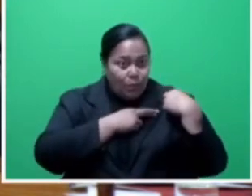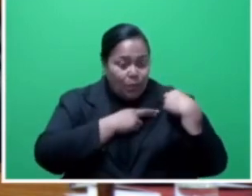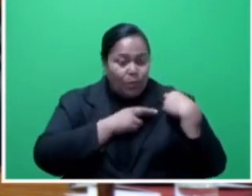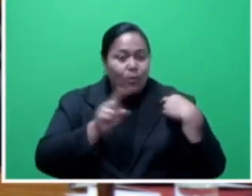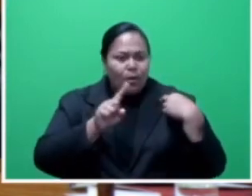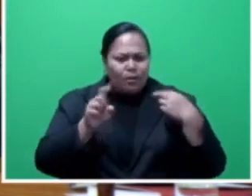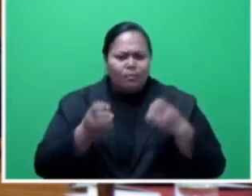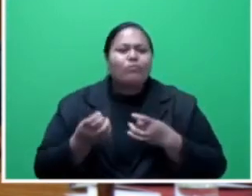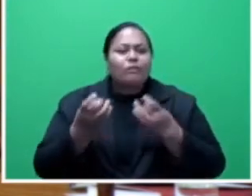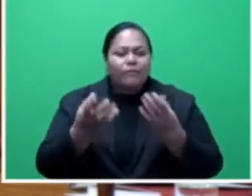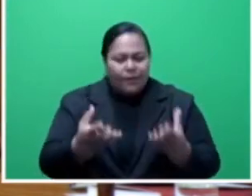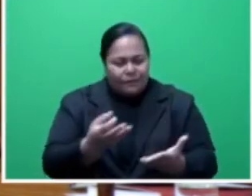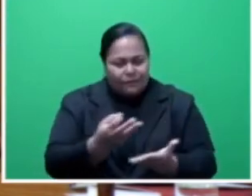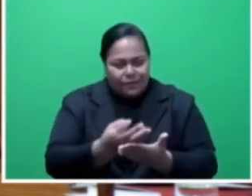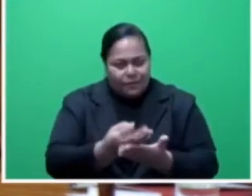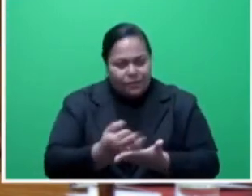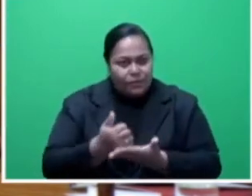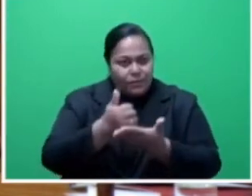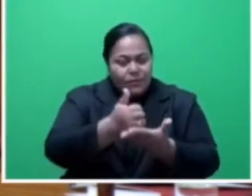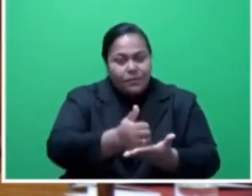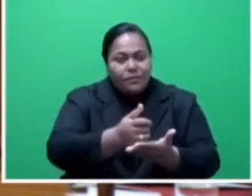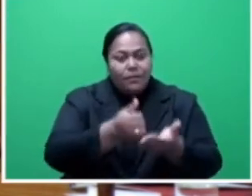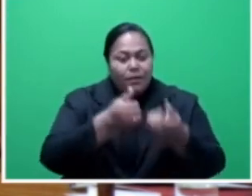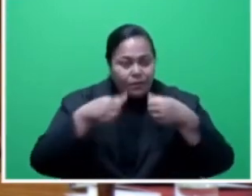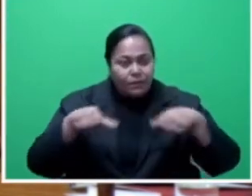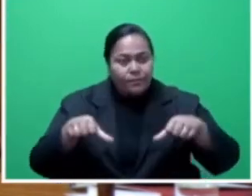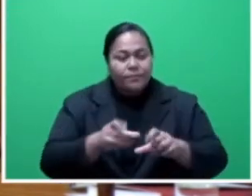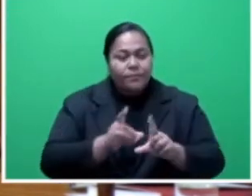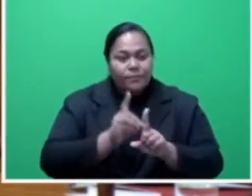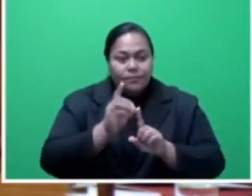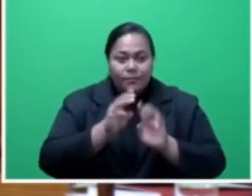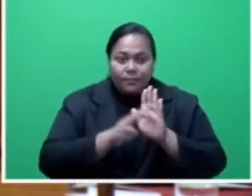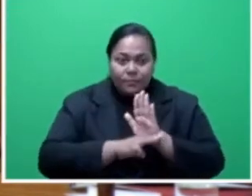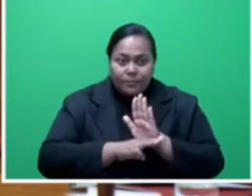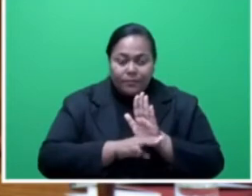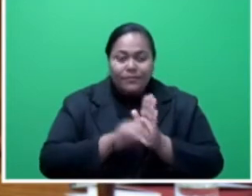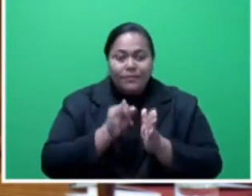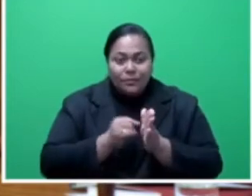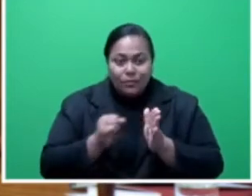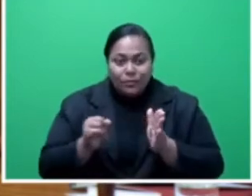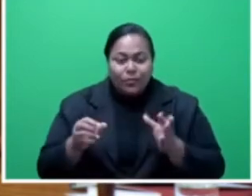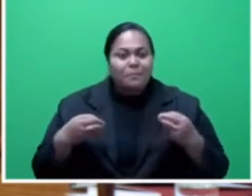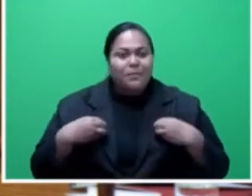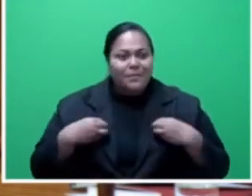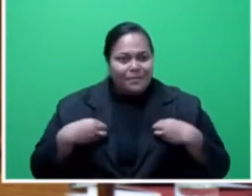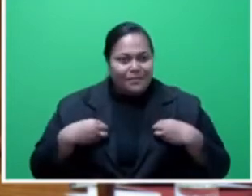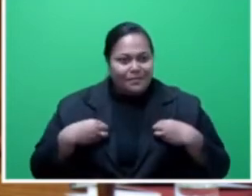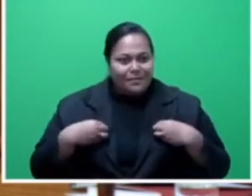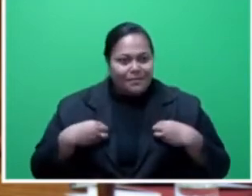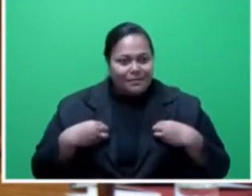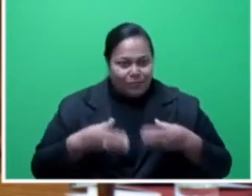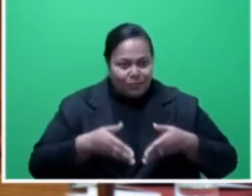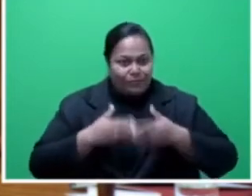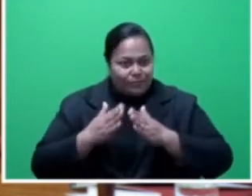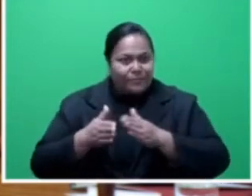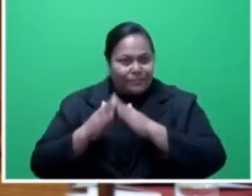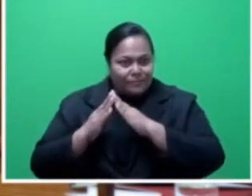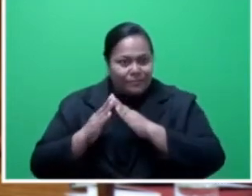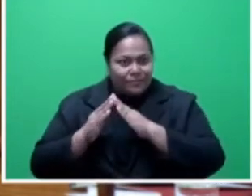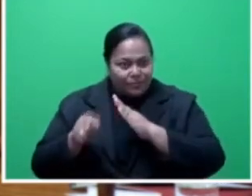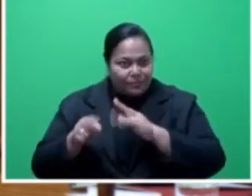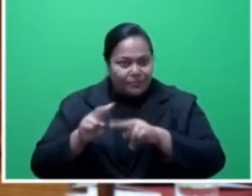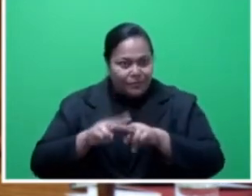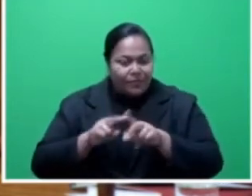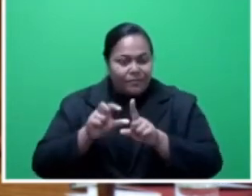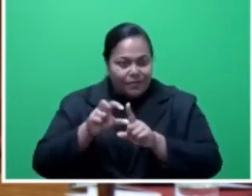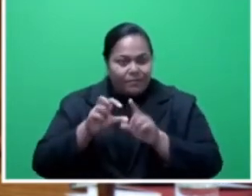financial assistance for agriculture development, industry, and commerce development. That's fine. I just